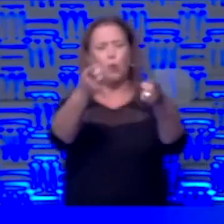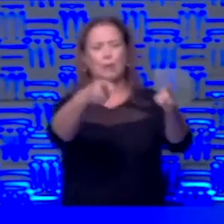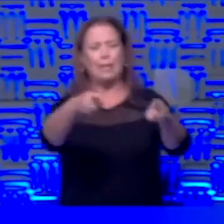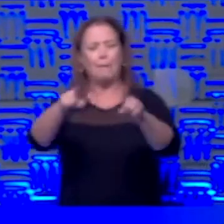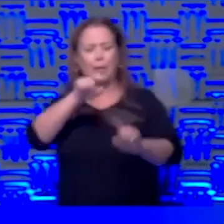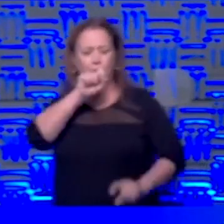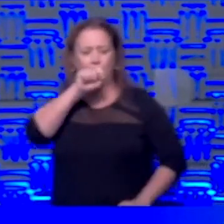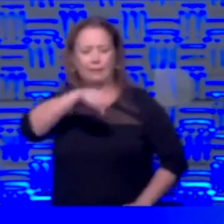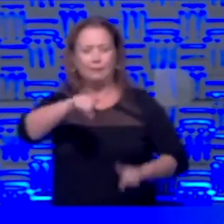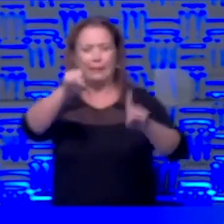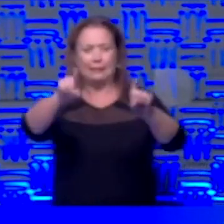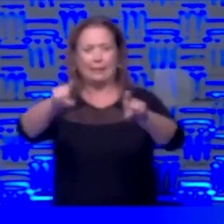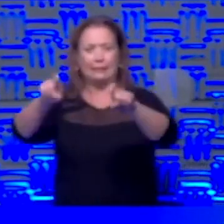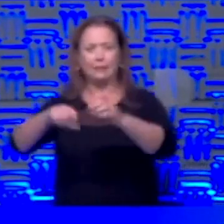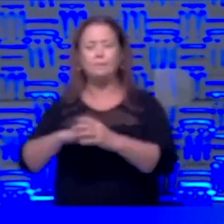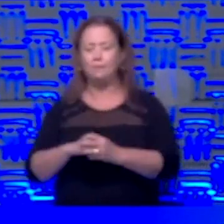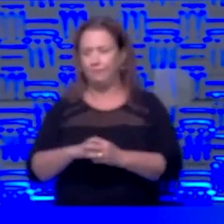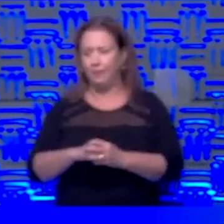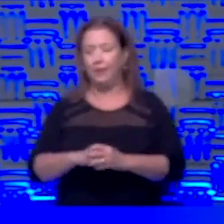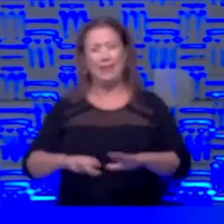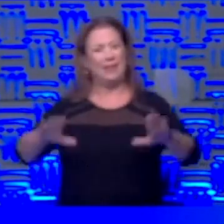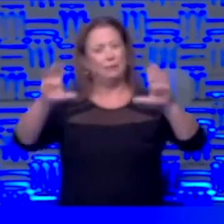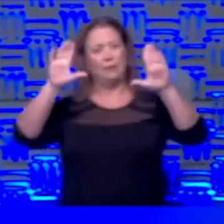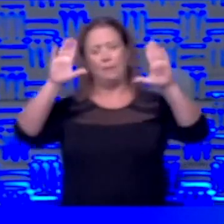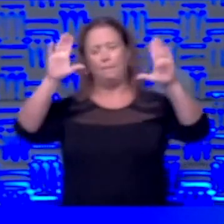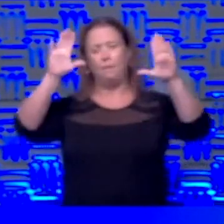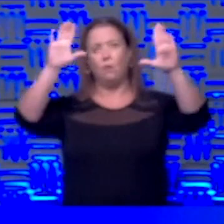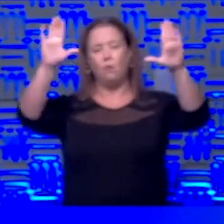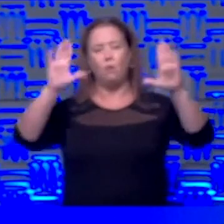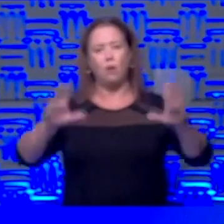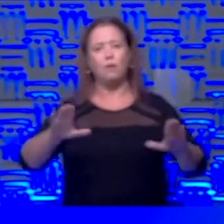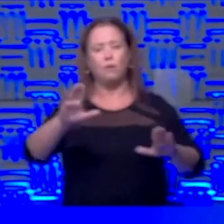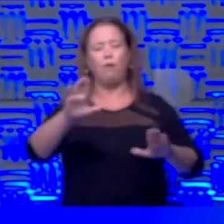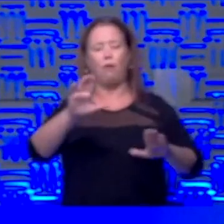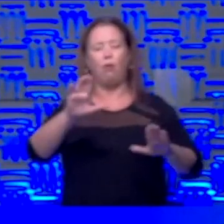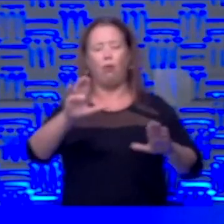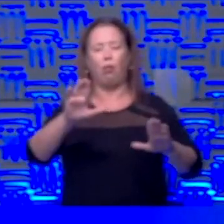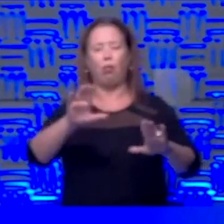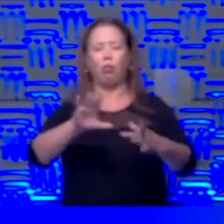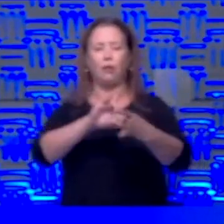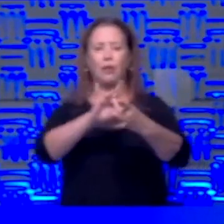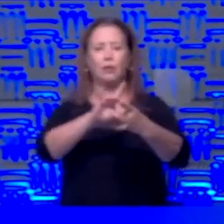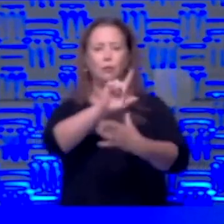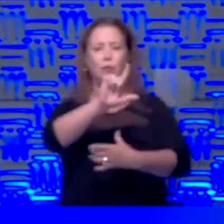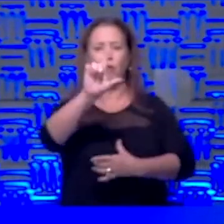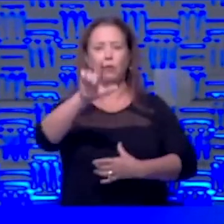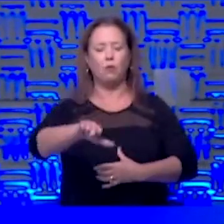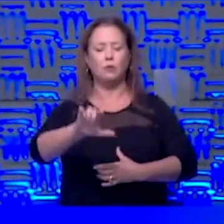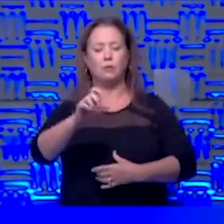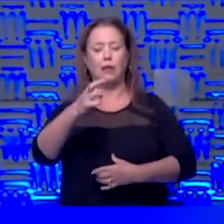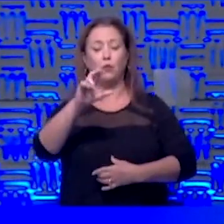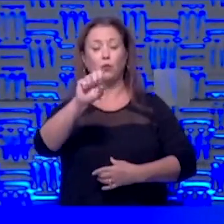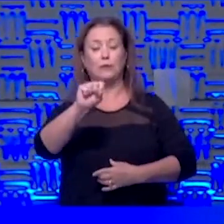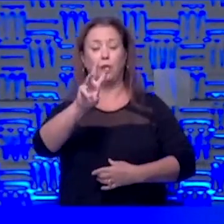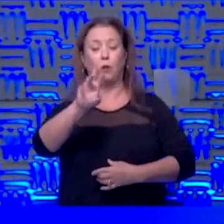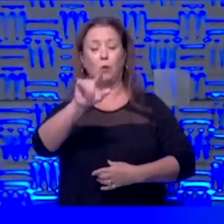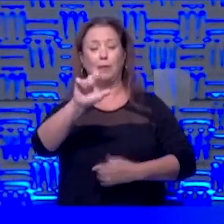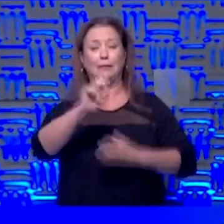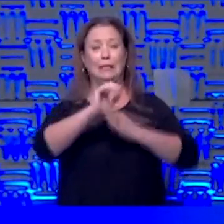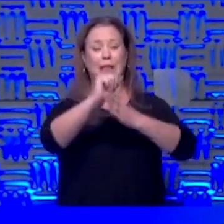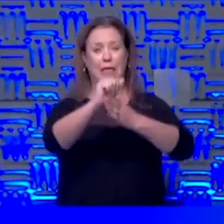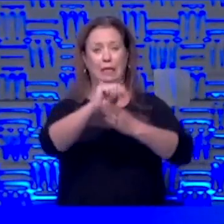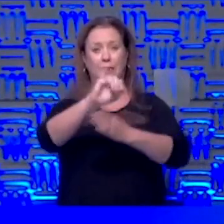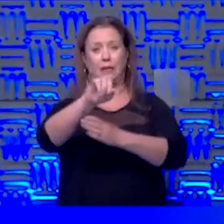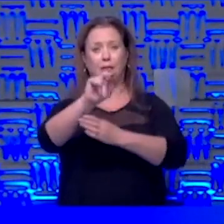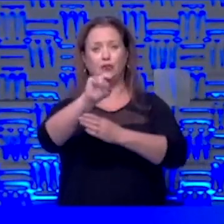Yeah, that was a very big deal today on our daily call with the Lawrence campus, of course led by Chris Wilson here. And then they have